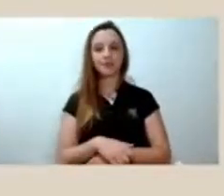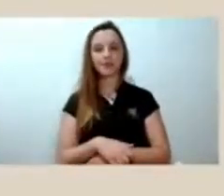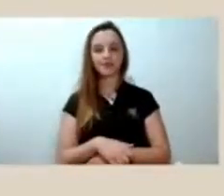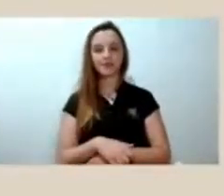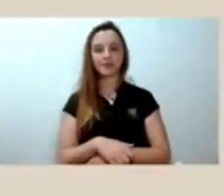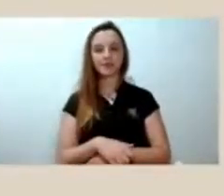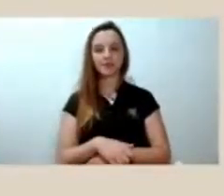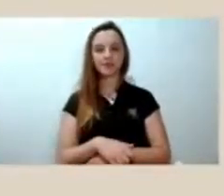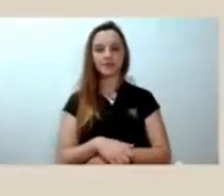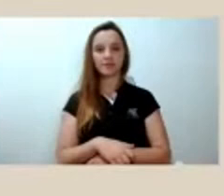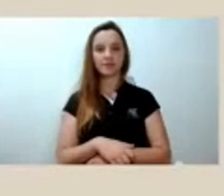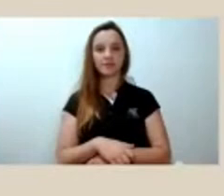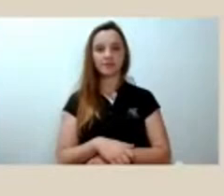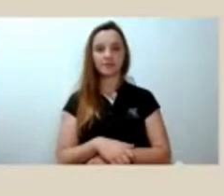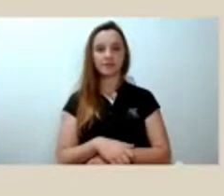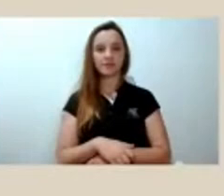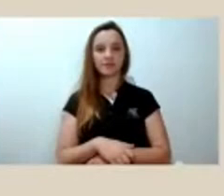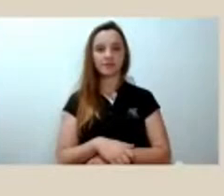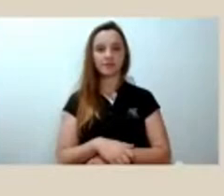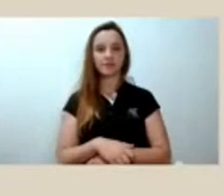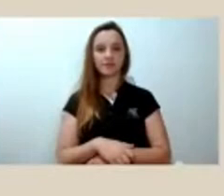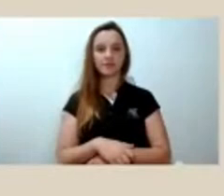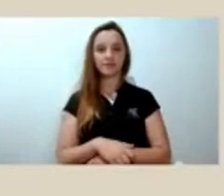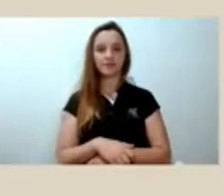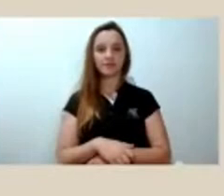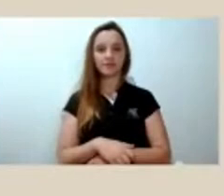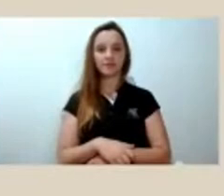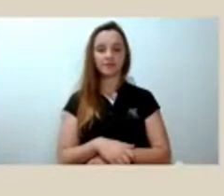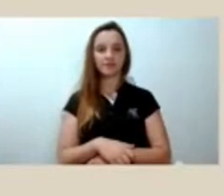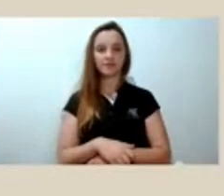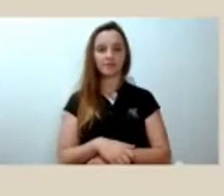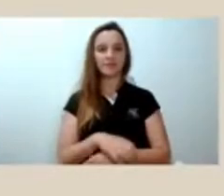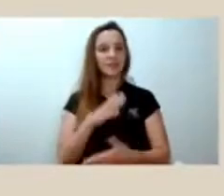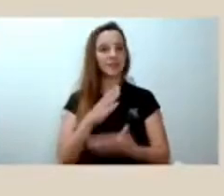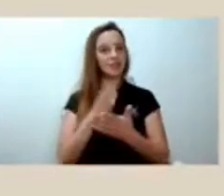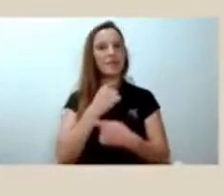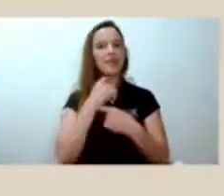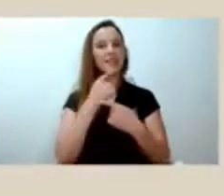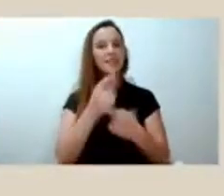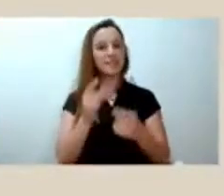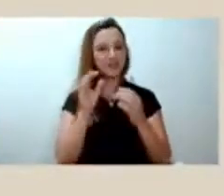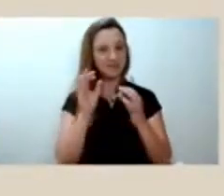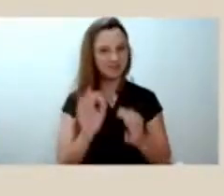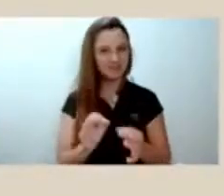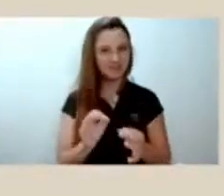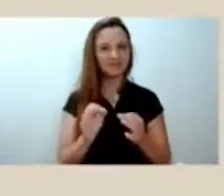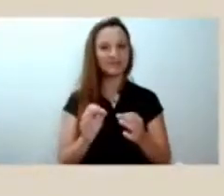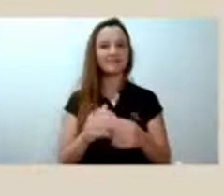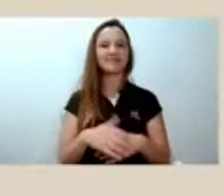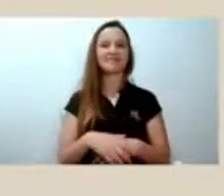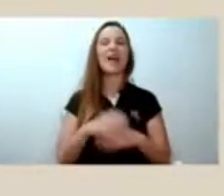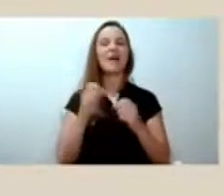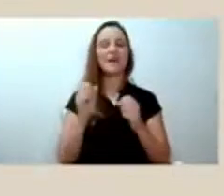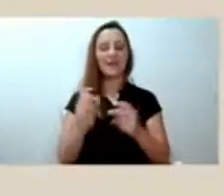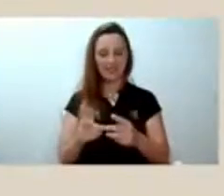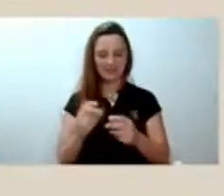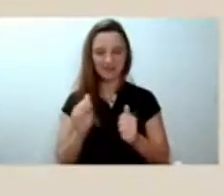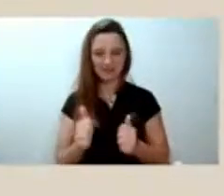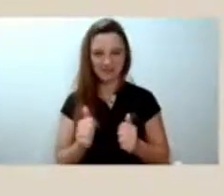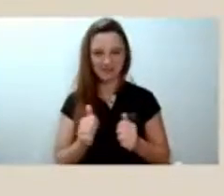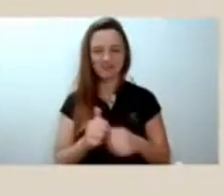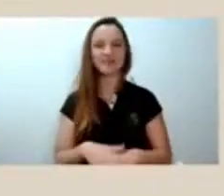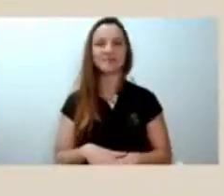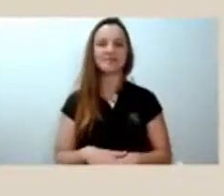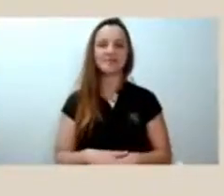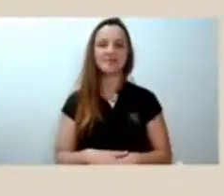If you don't mind verbalizing the answer, just to be sure that everybody... Yes. I heard you, Ricardo. Ok. Pode